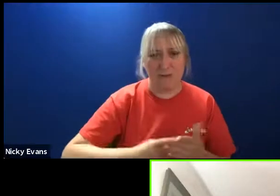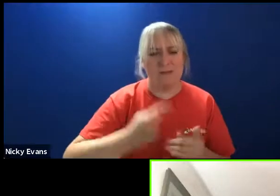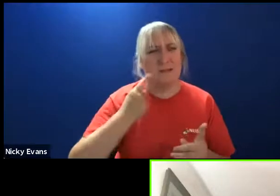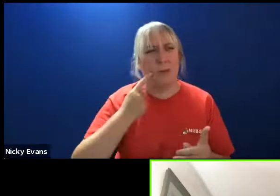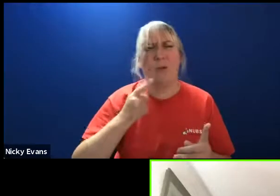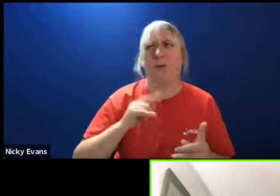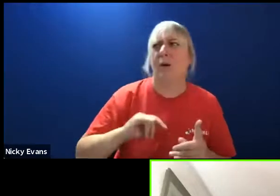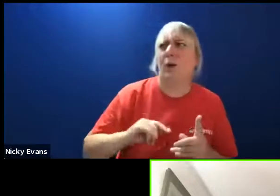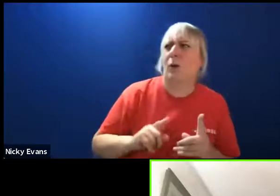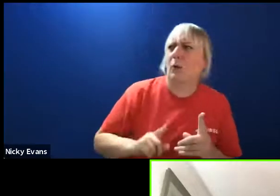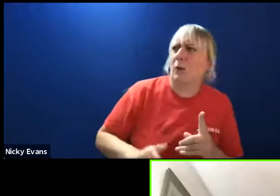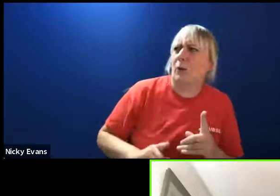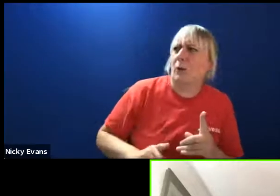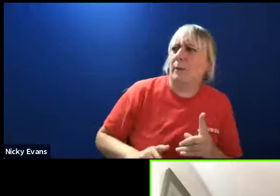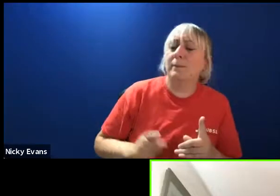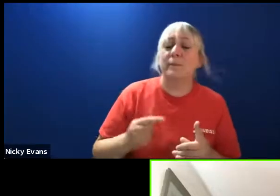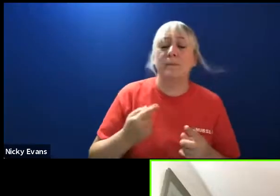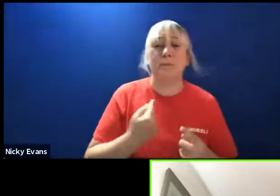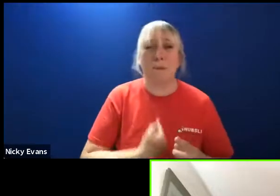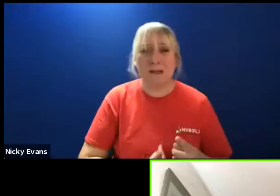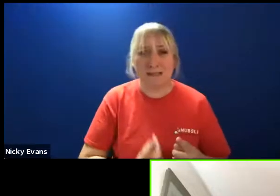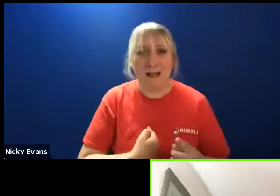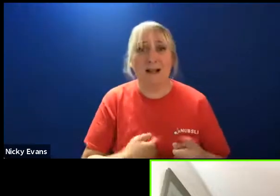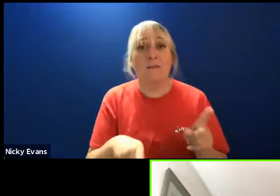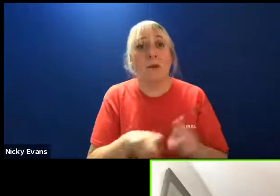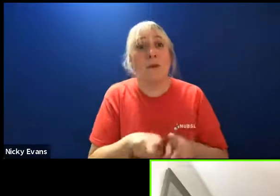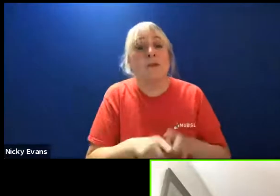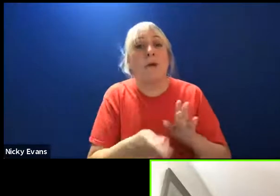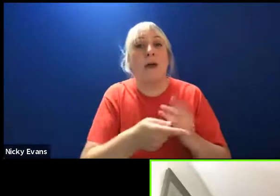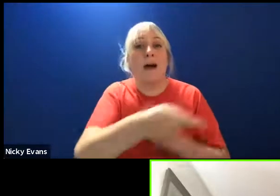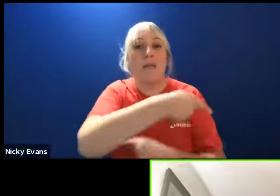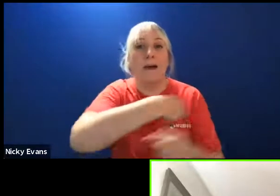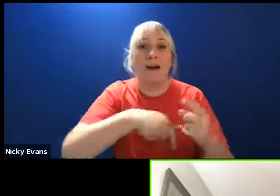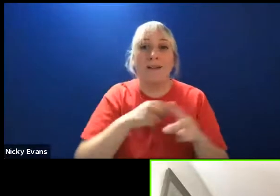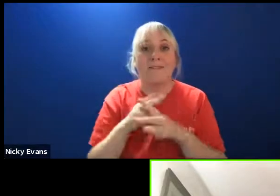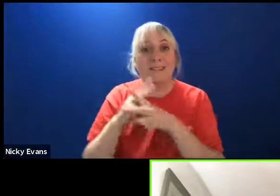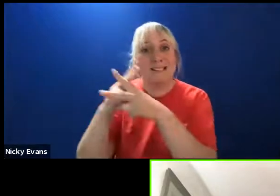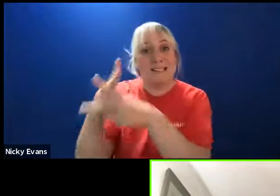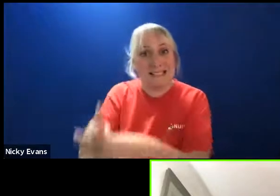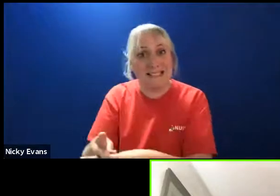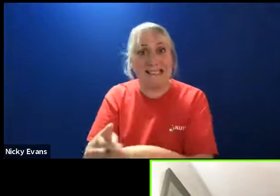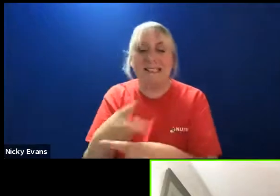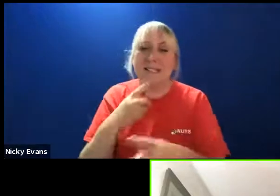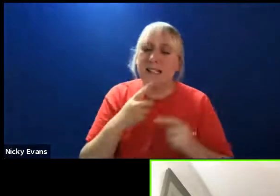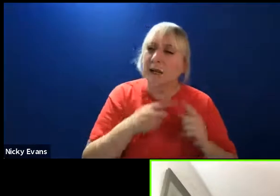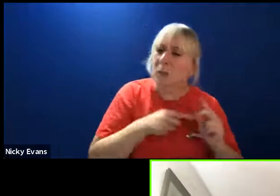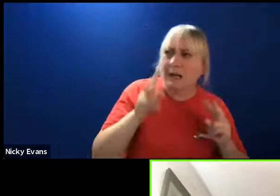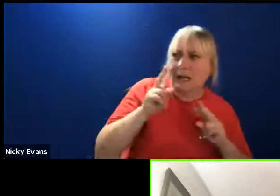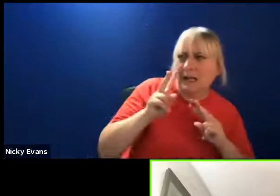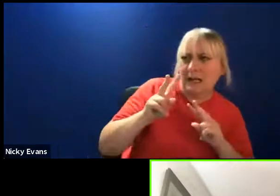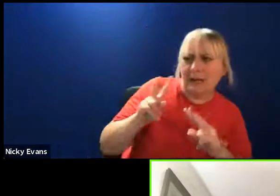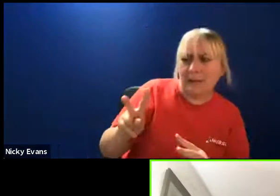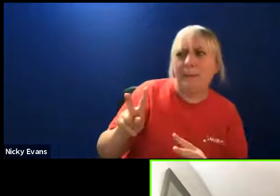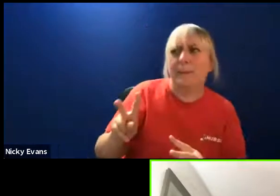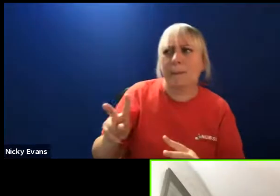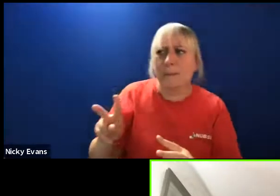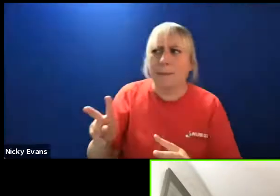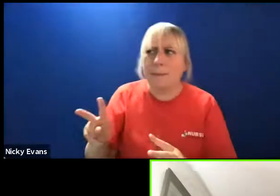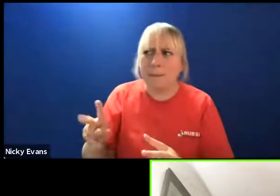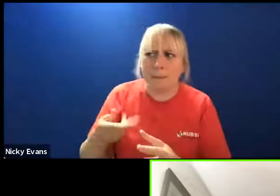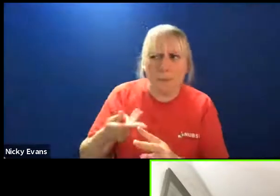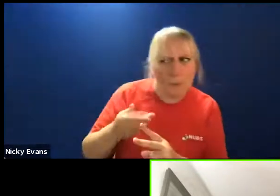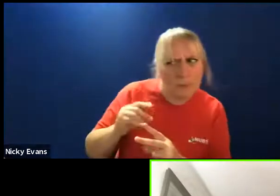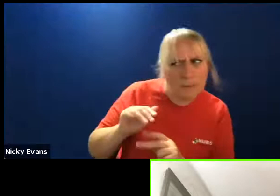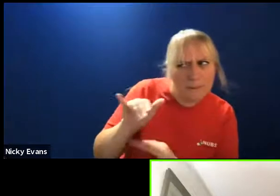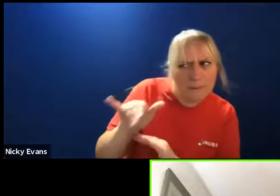certainly I, as many of the other authors in our book, had a critical eye when hearing that kind